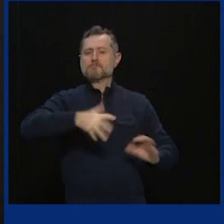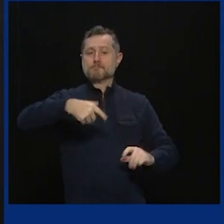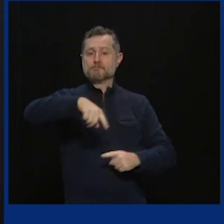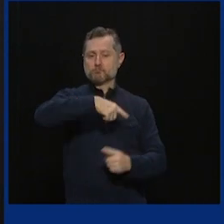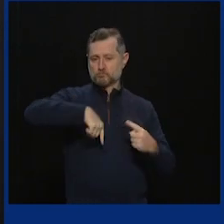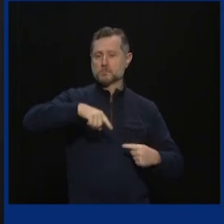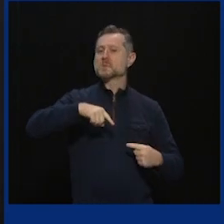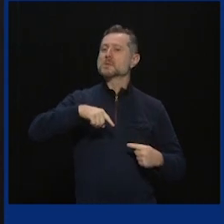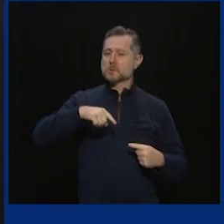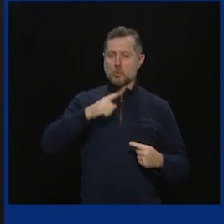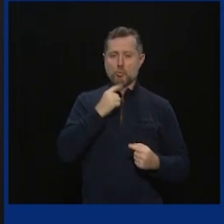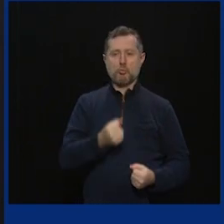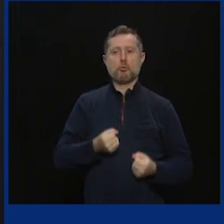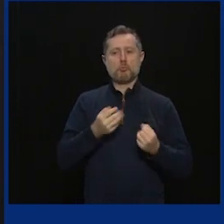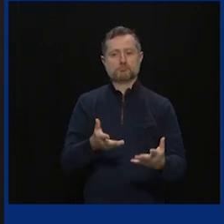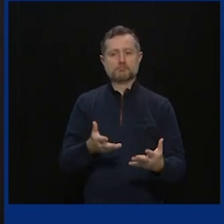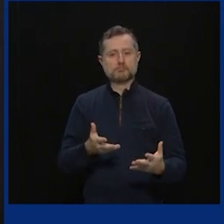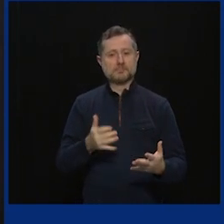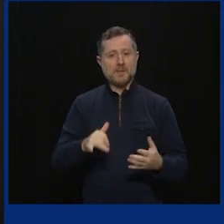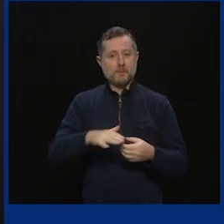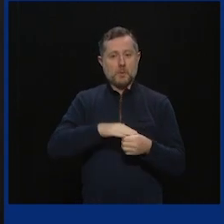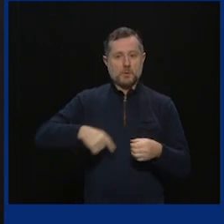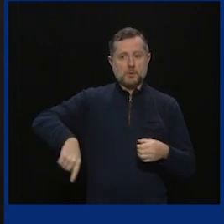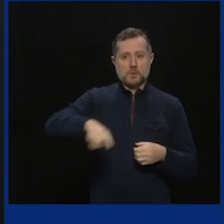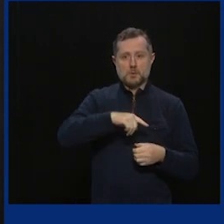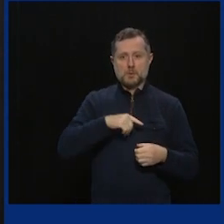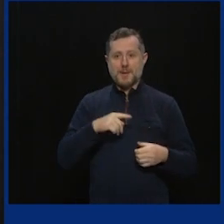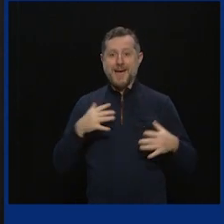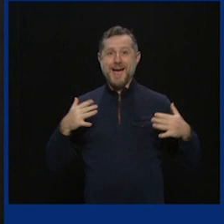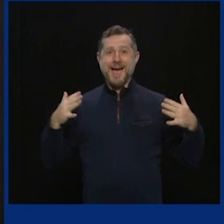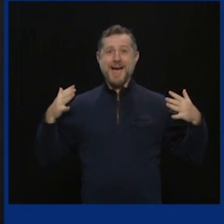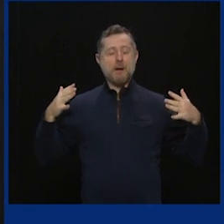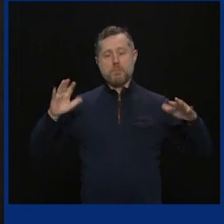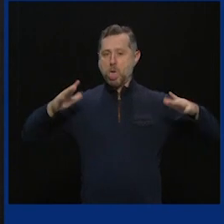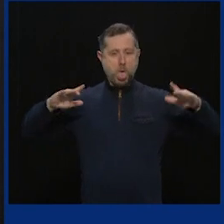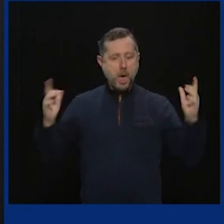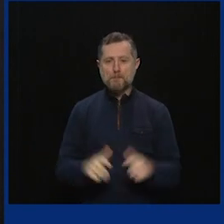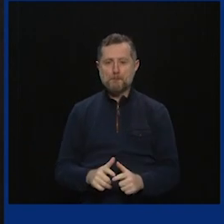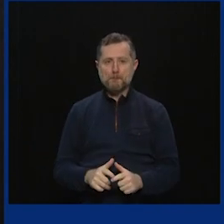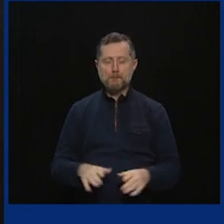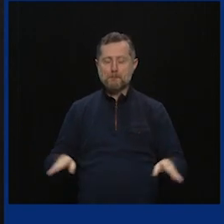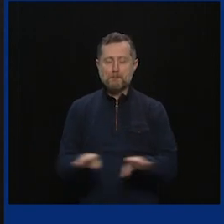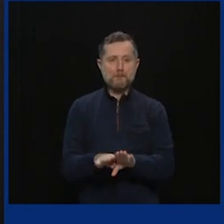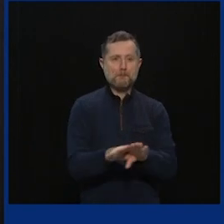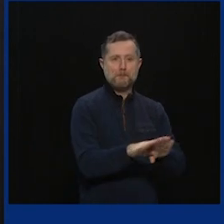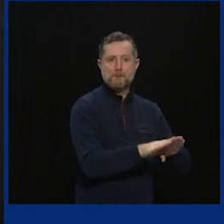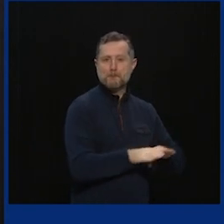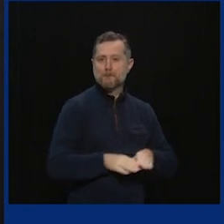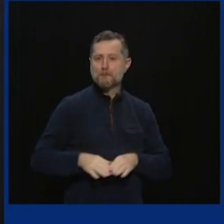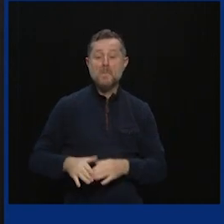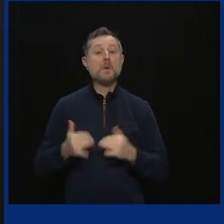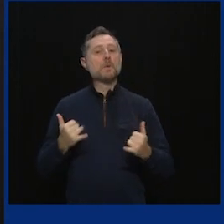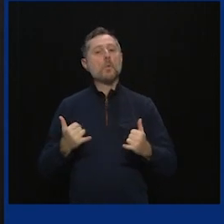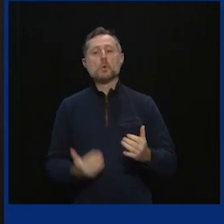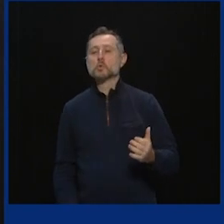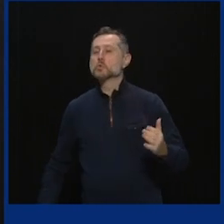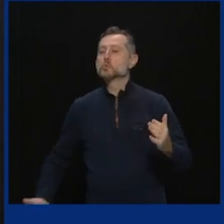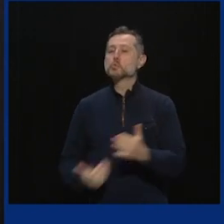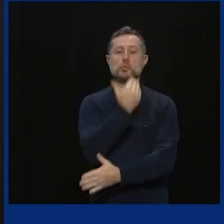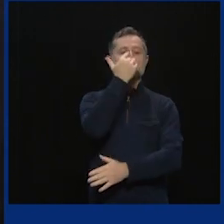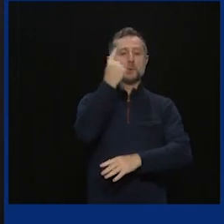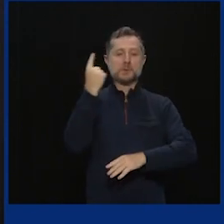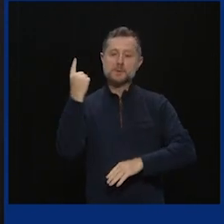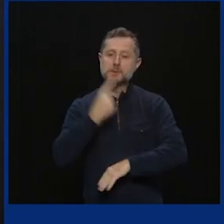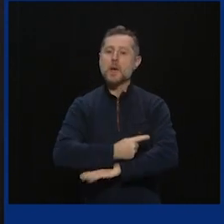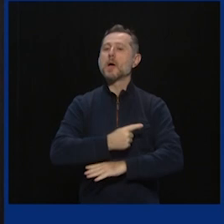to slow down and businesses to close. But today is a new day and marks the comeback of Chinatown. I always